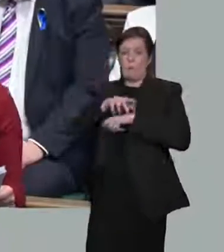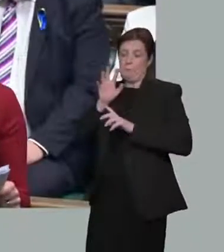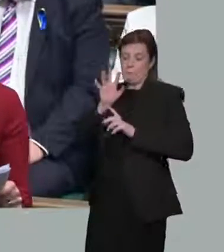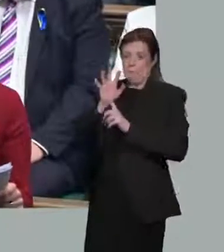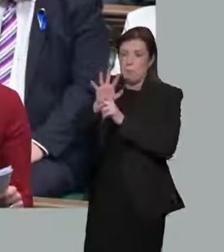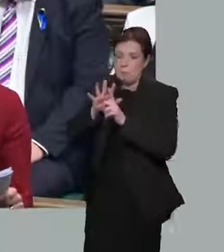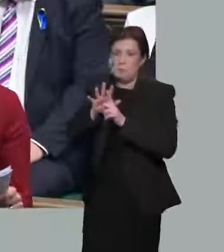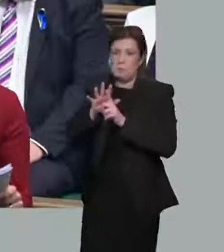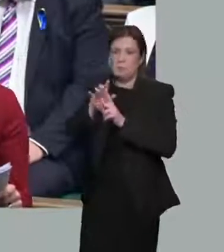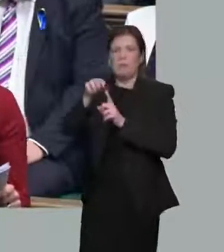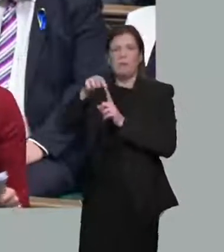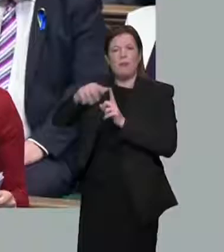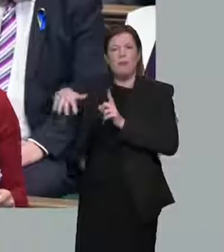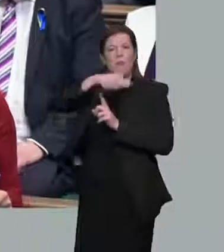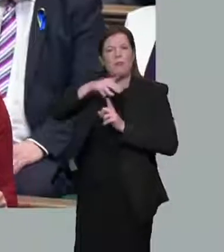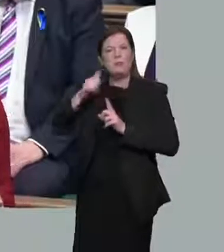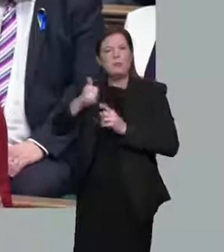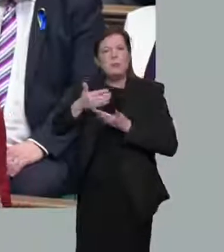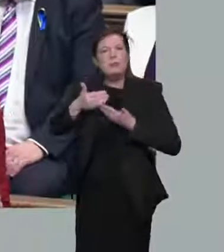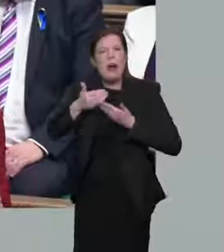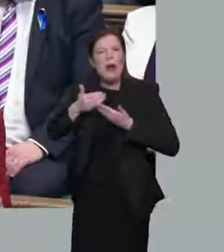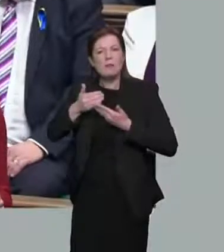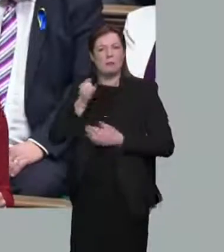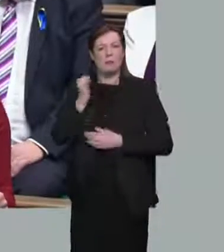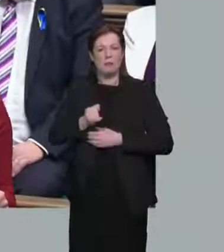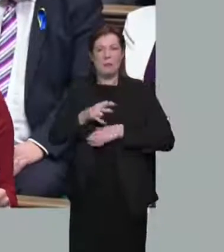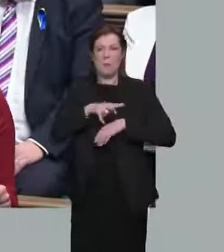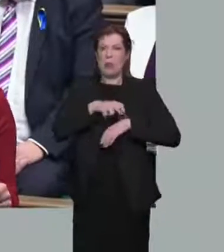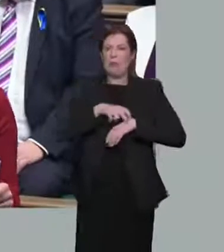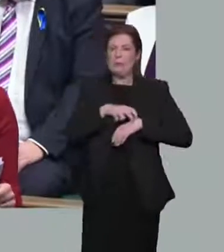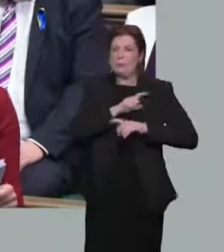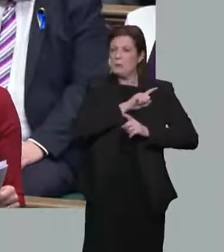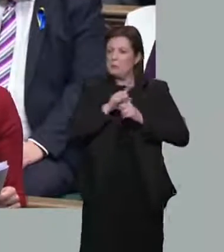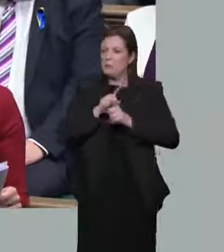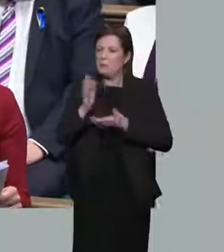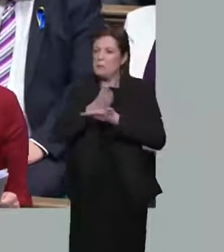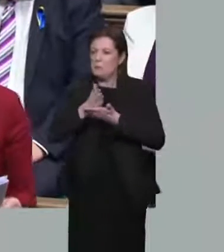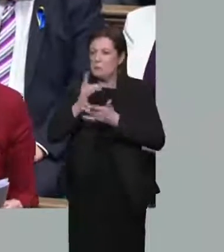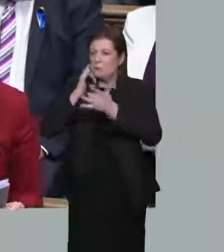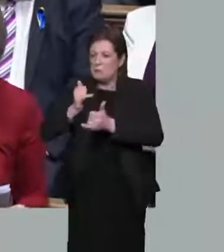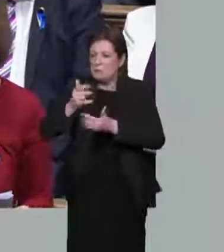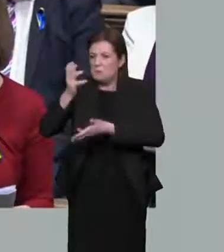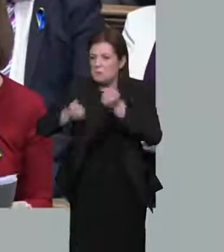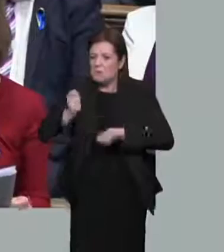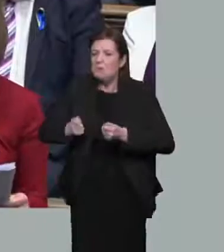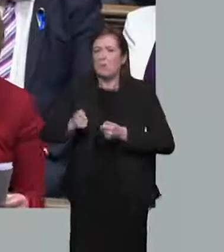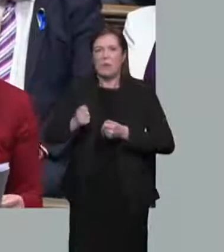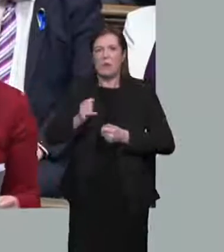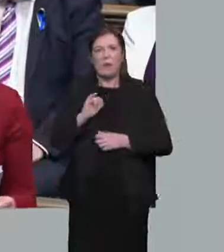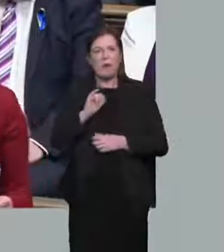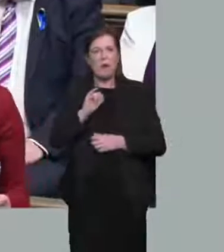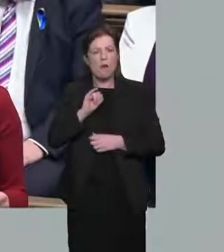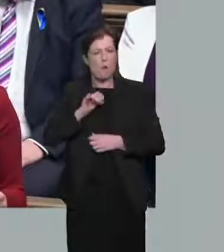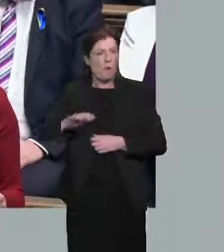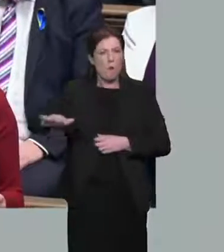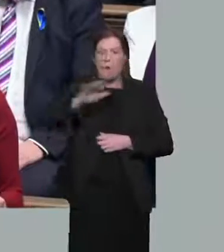have been a safe place at the hands of police officers who she should have been able to trust has caused anger and distress across the